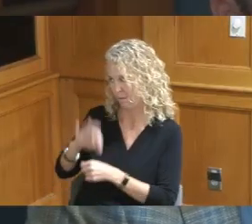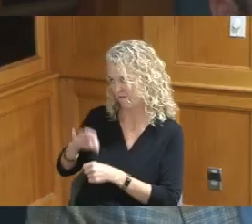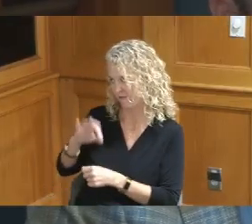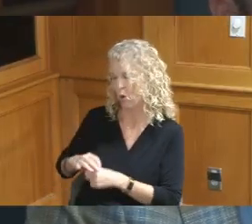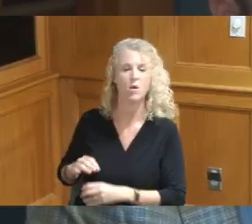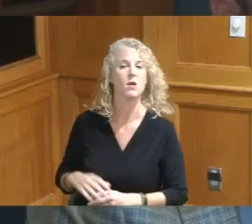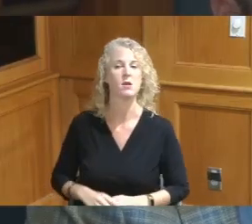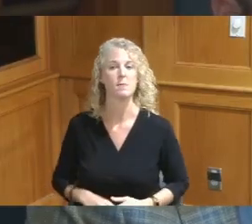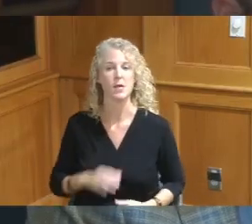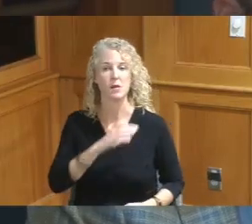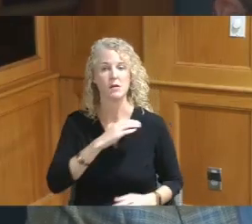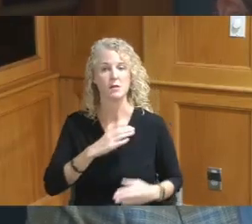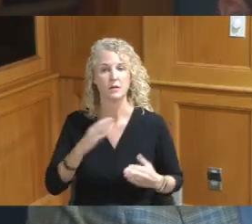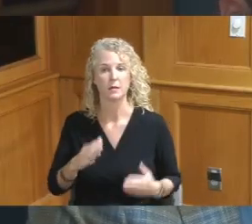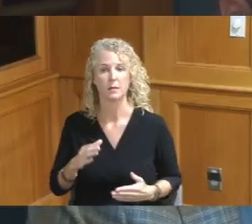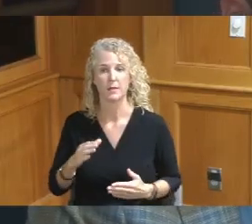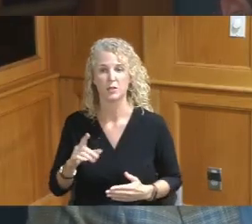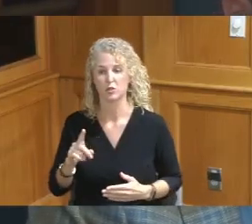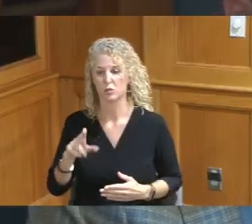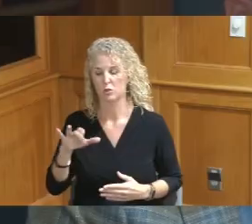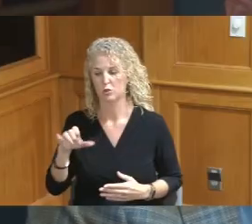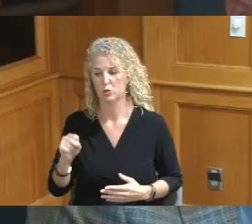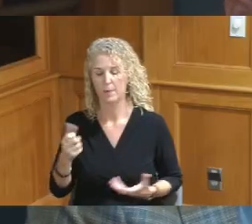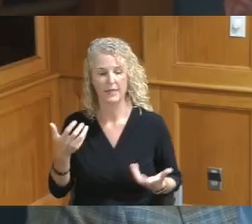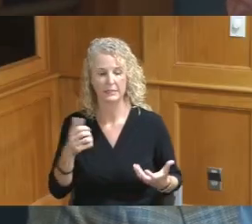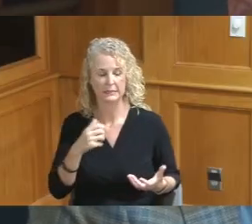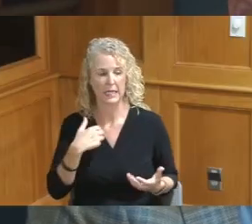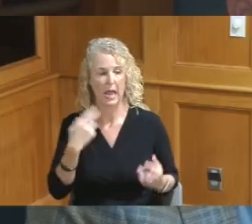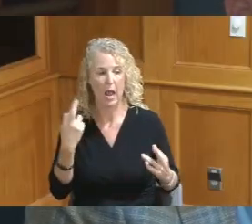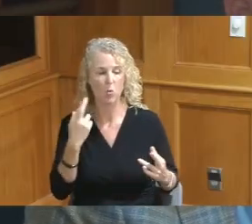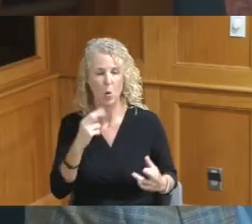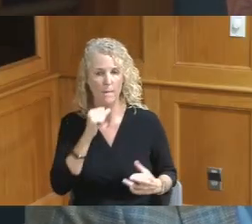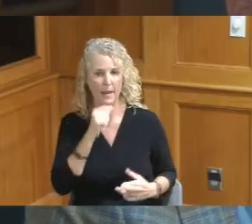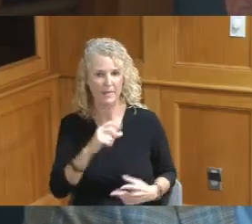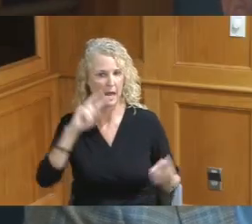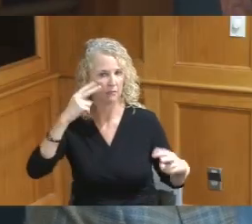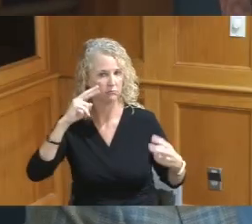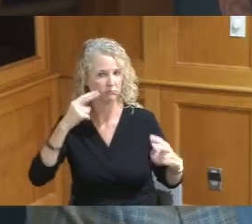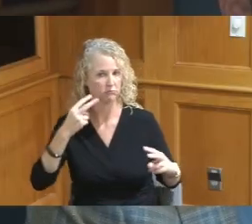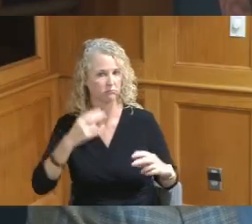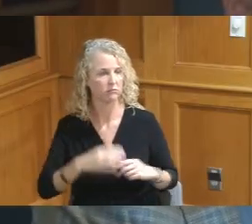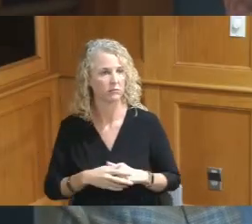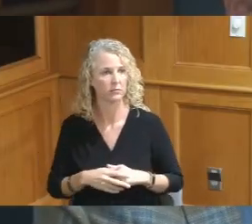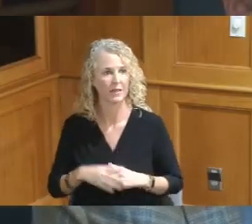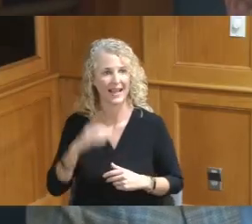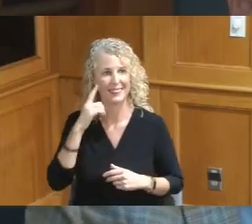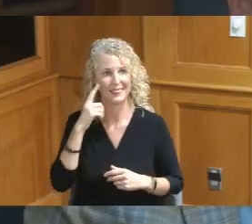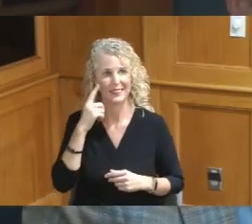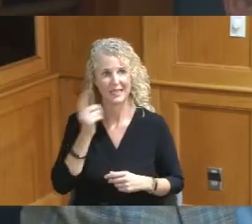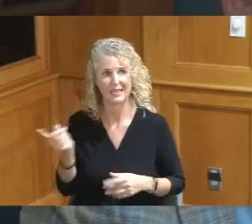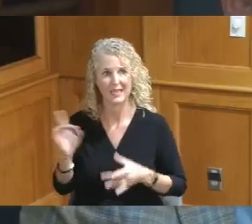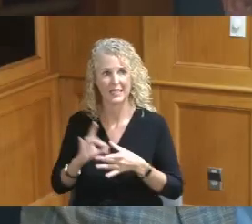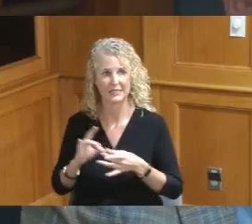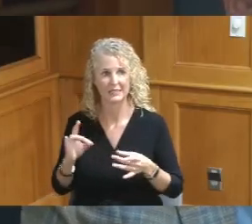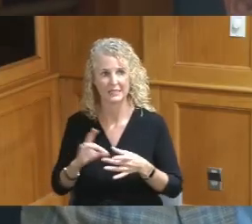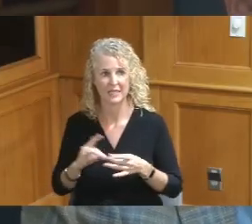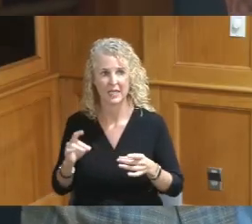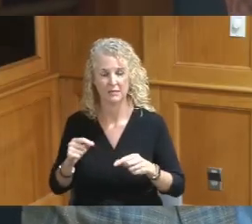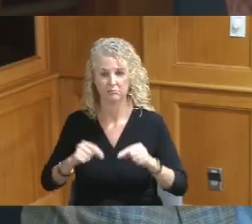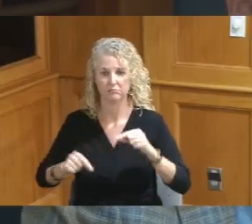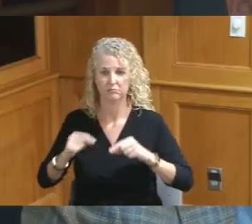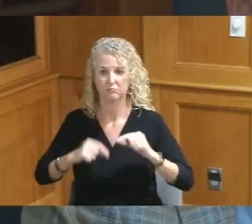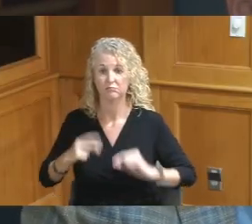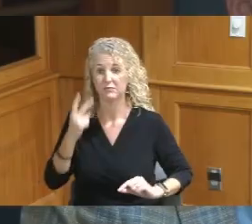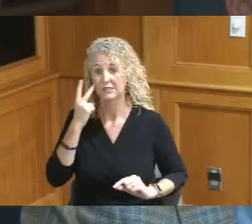Commissioner Dumas, and I don't want to interpret her, but I hope I interpreted correctly though. I think what they were saying is go back